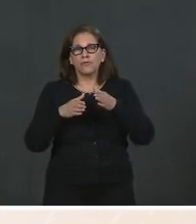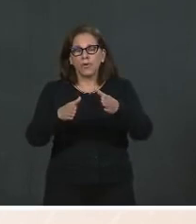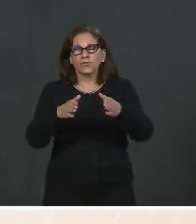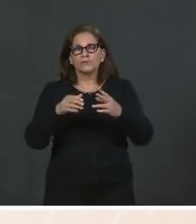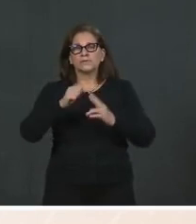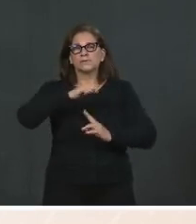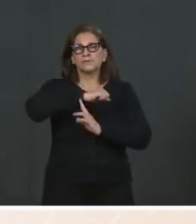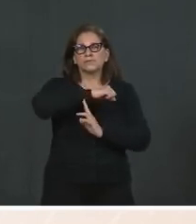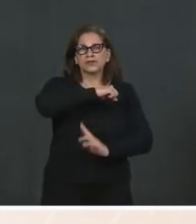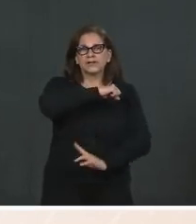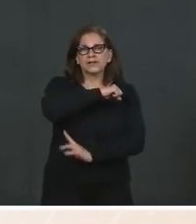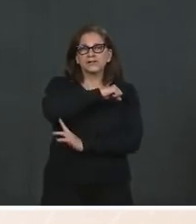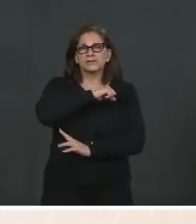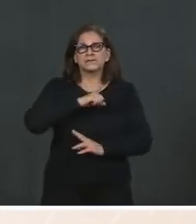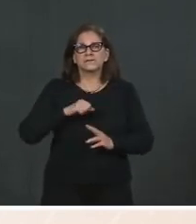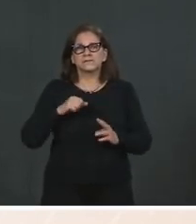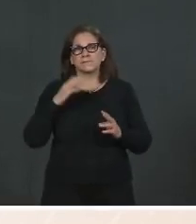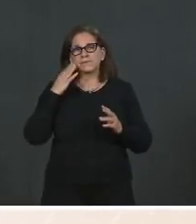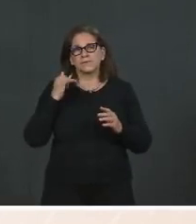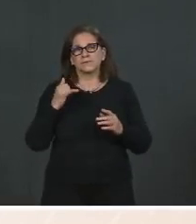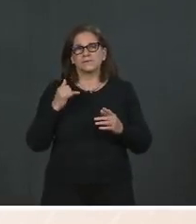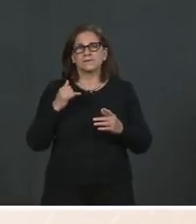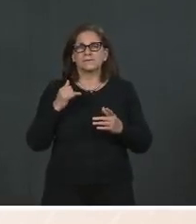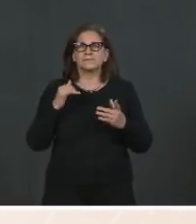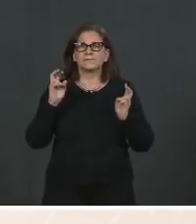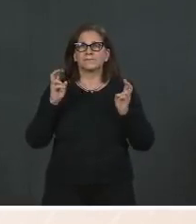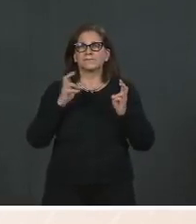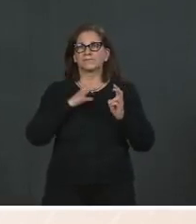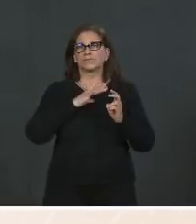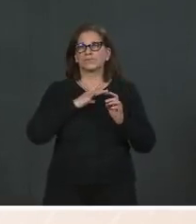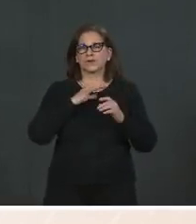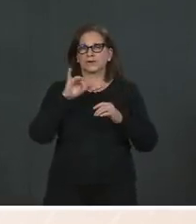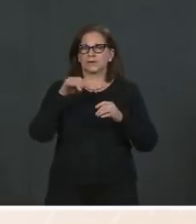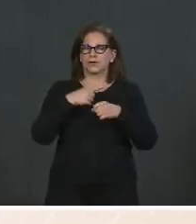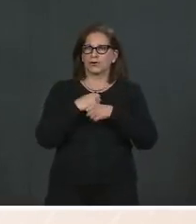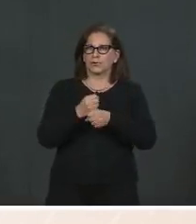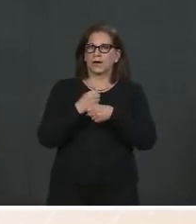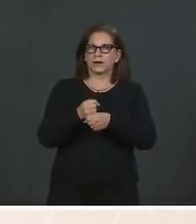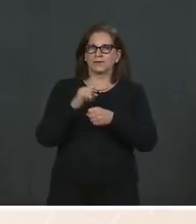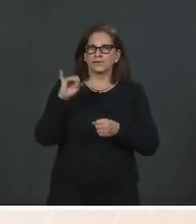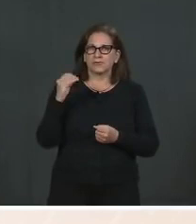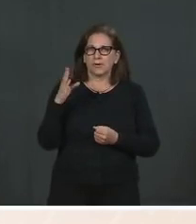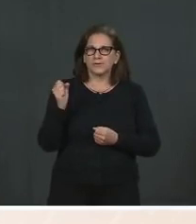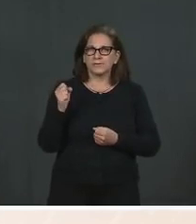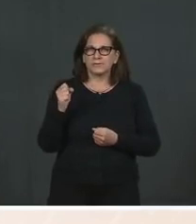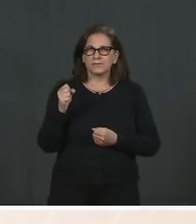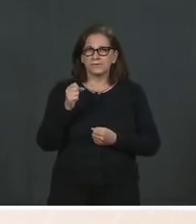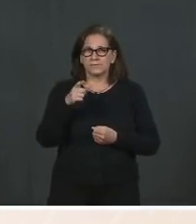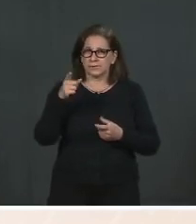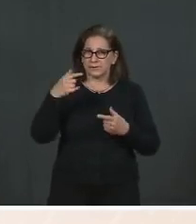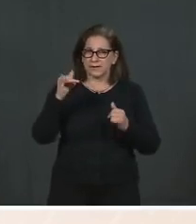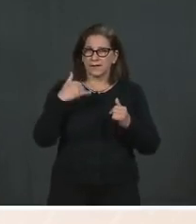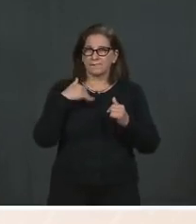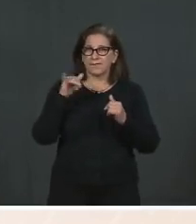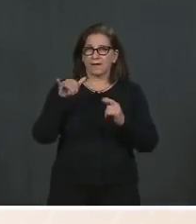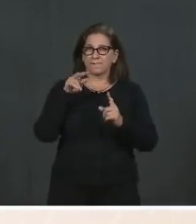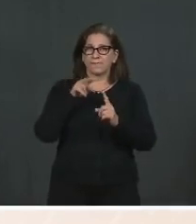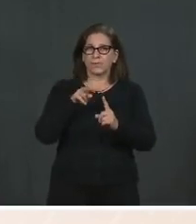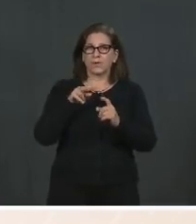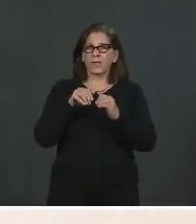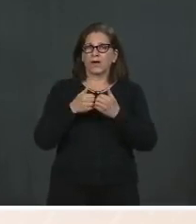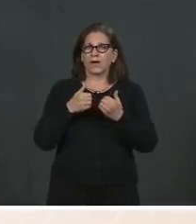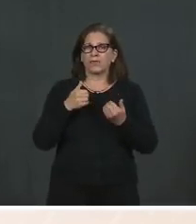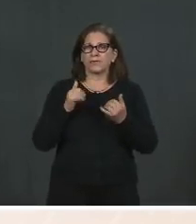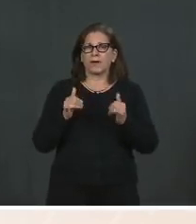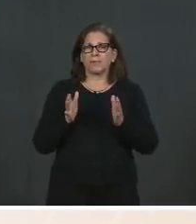it created jobs. And I'm wondering if you could just talk about if he still has that view and how the package unveiled on Wednesday will